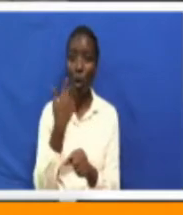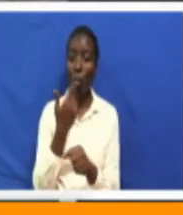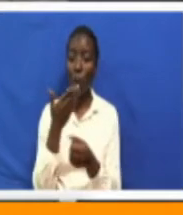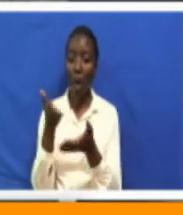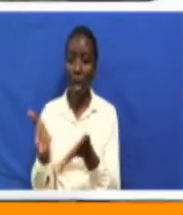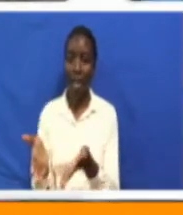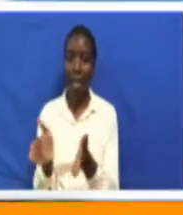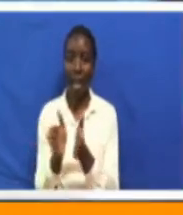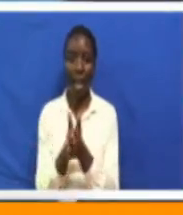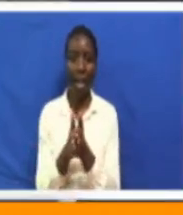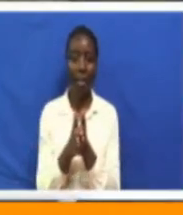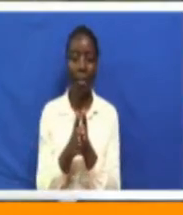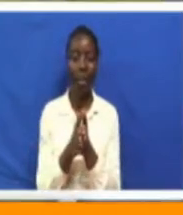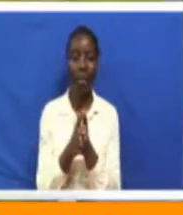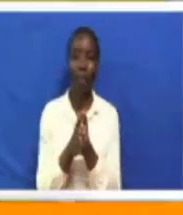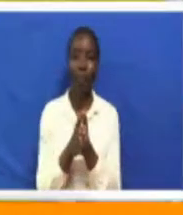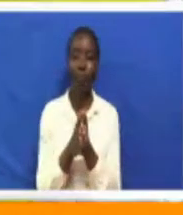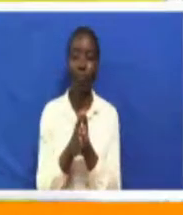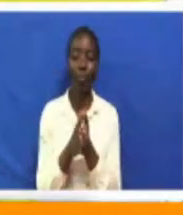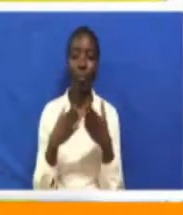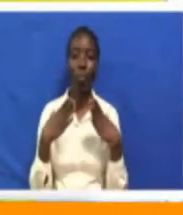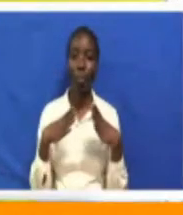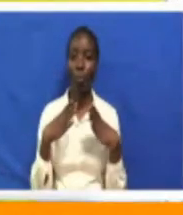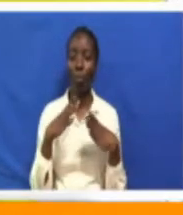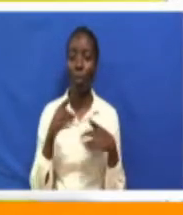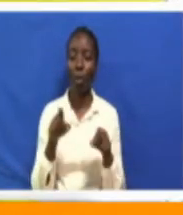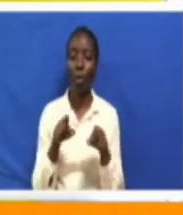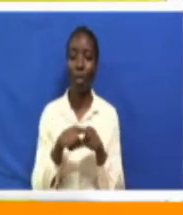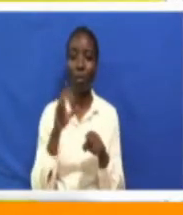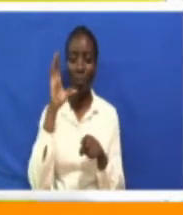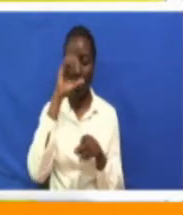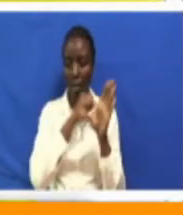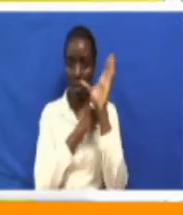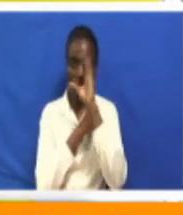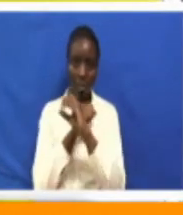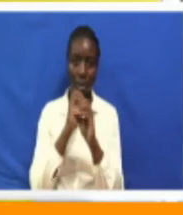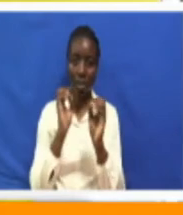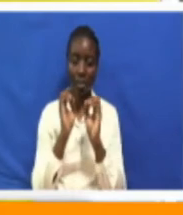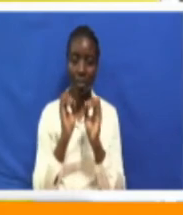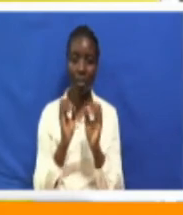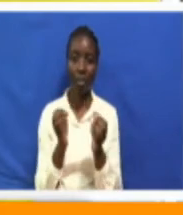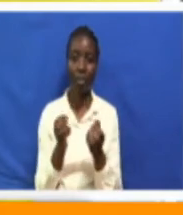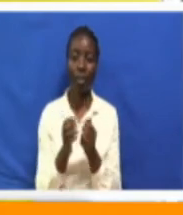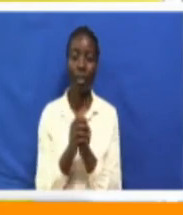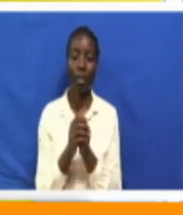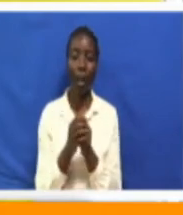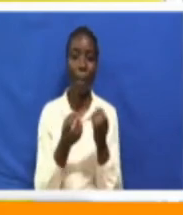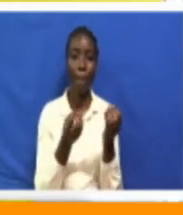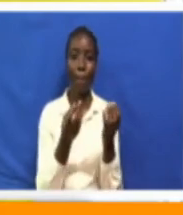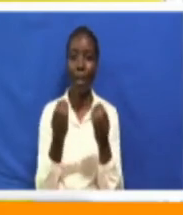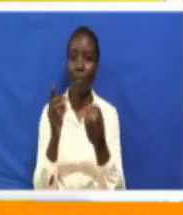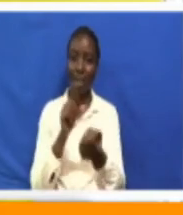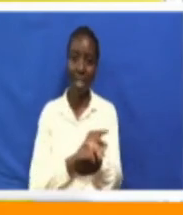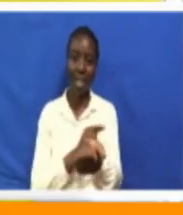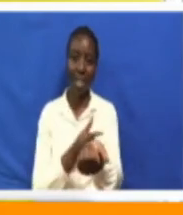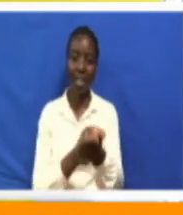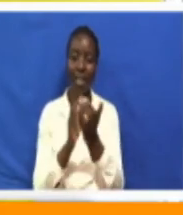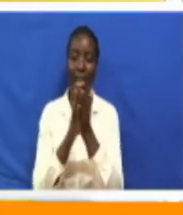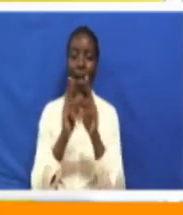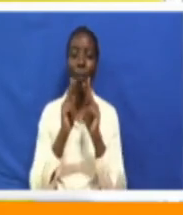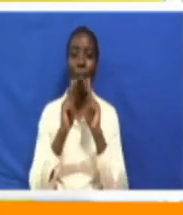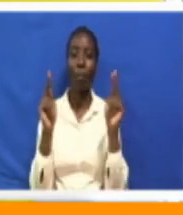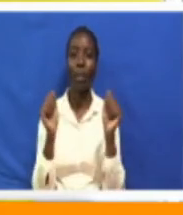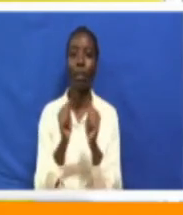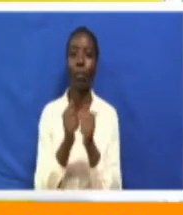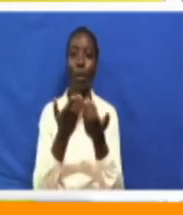present and those who are not able to come for one reason or another May the grace and peace of